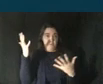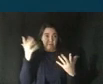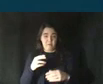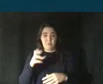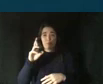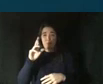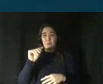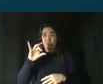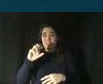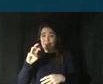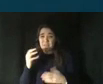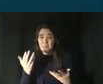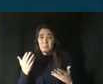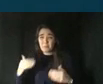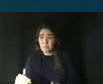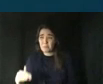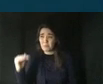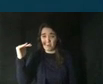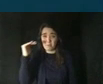up in.